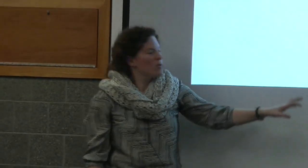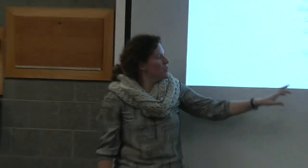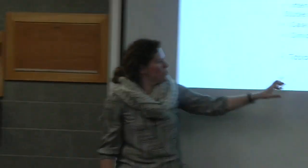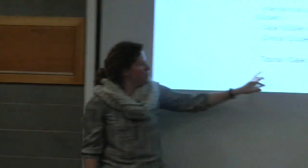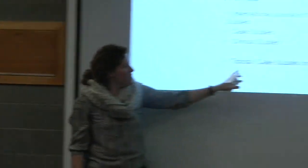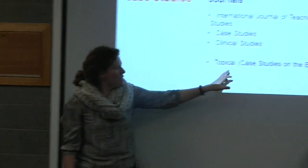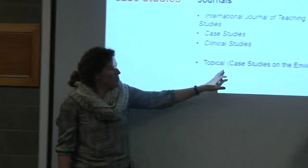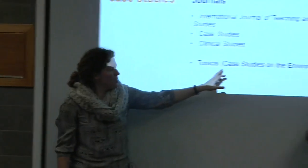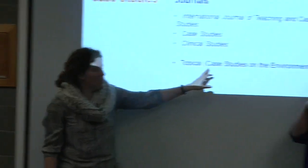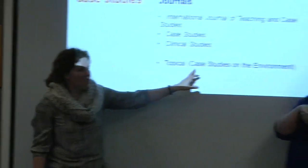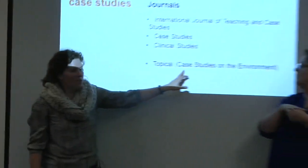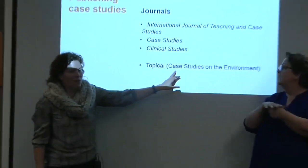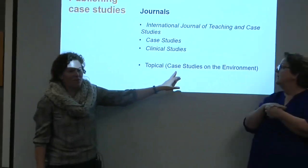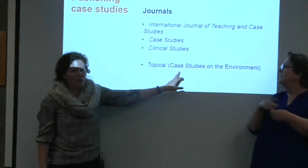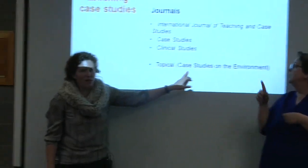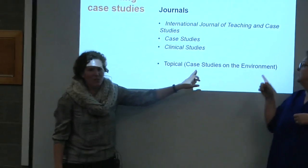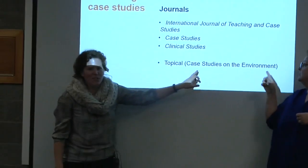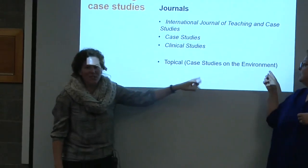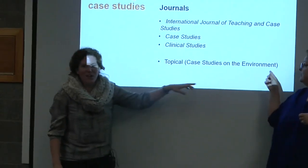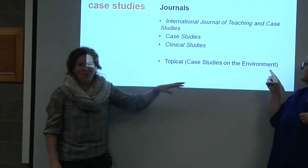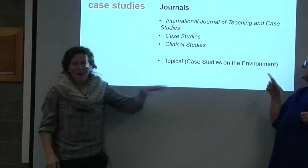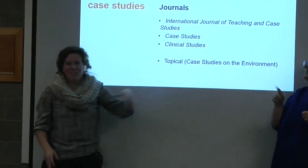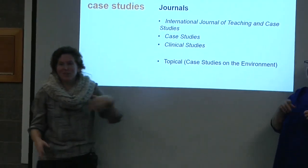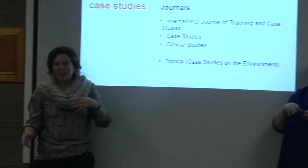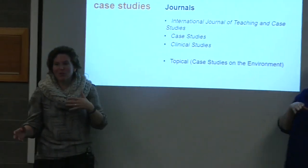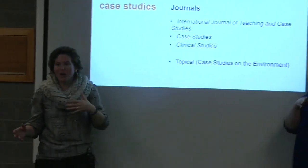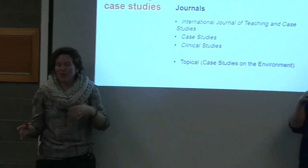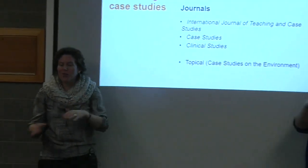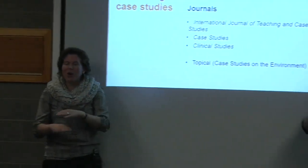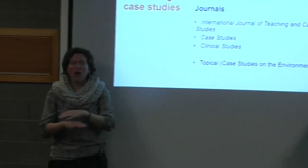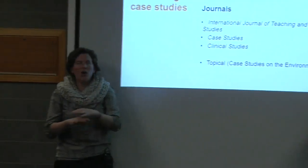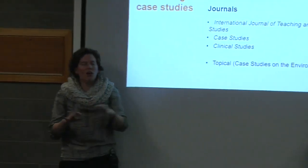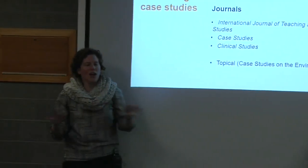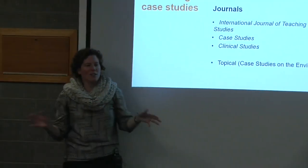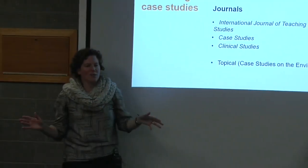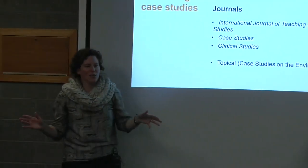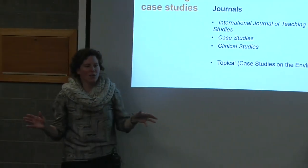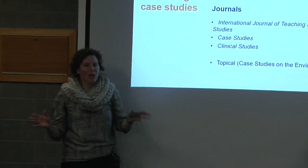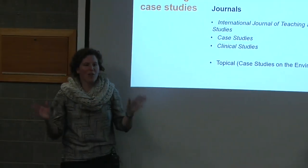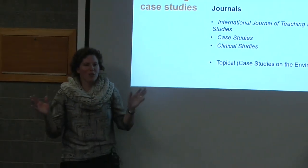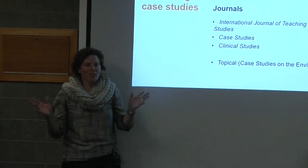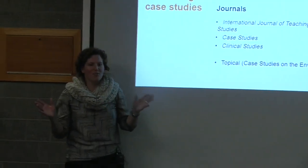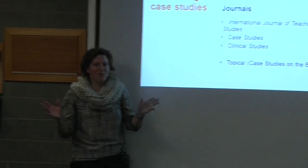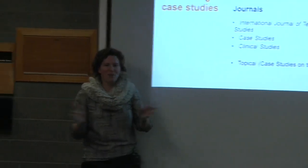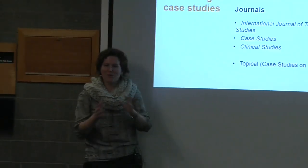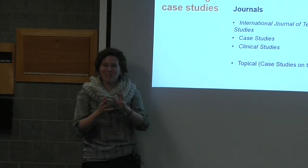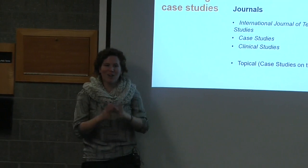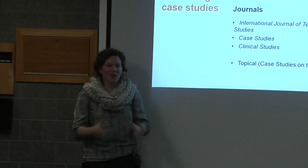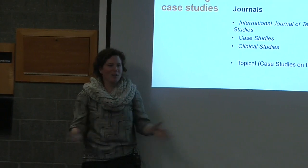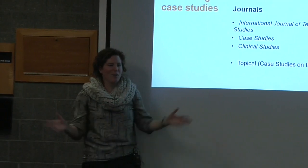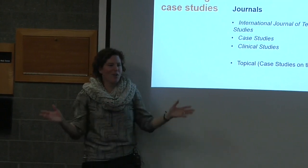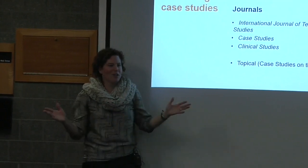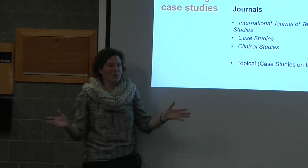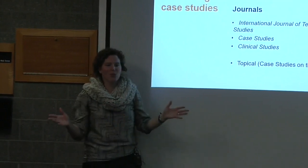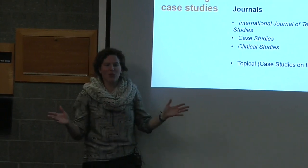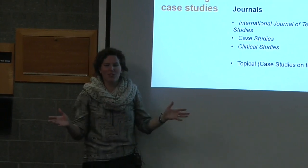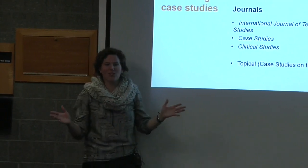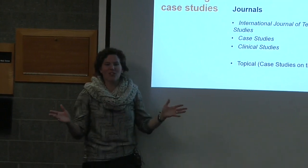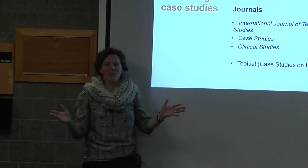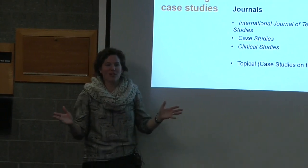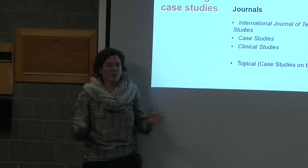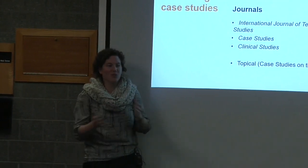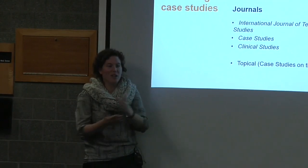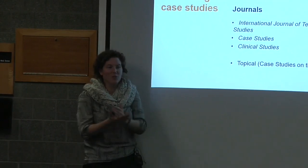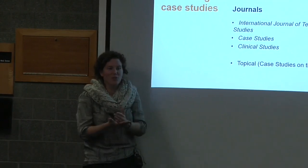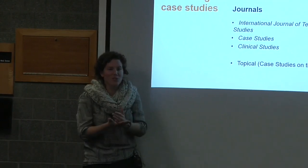about, right? So this one is centered on teaching about environment, but I did look around and there are all kinds of them, right? I really did find one that was entirely about